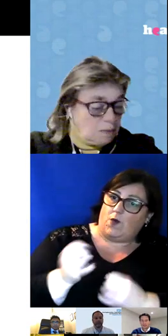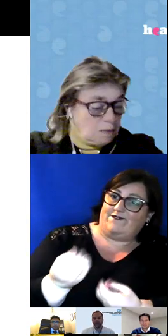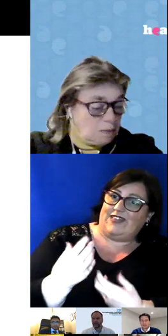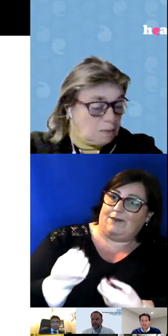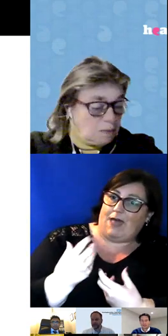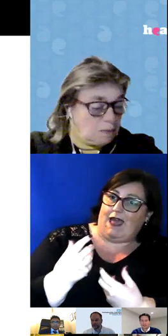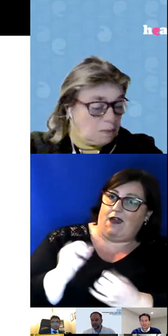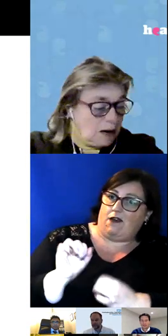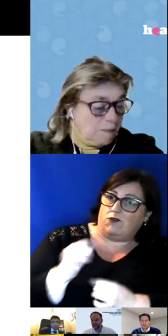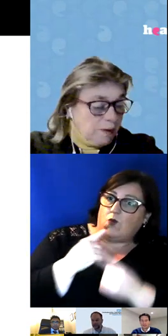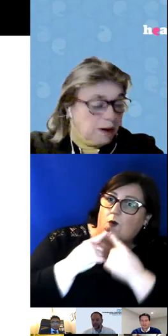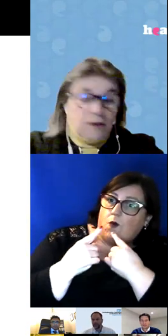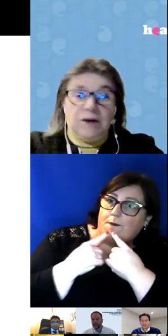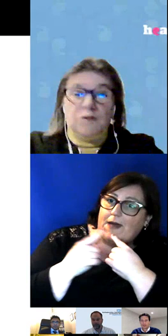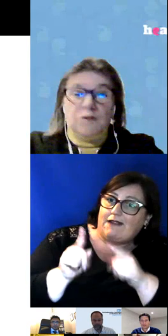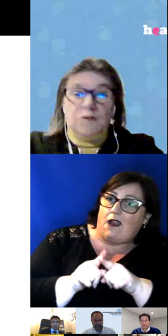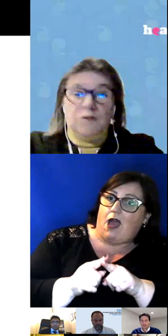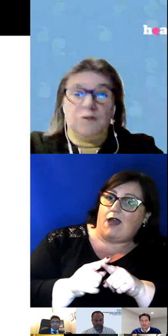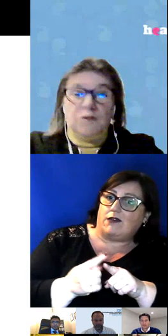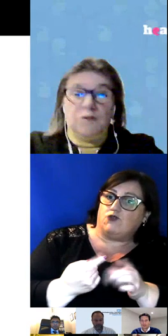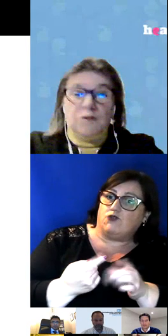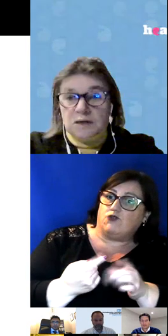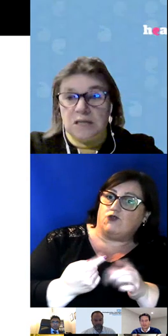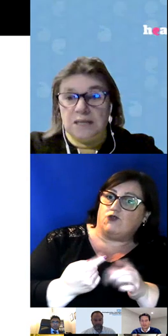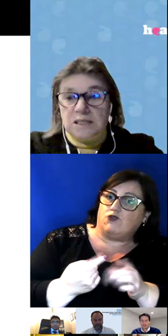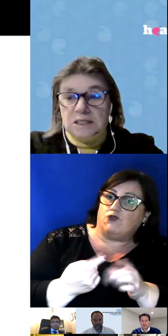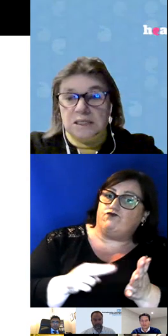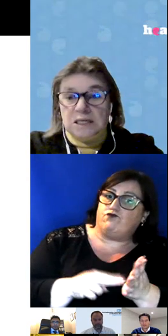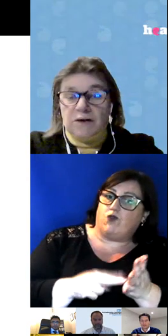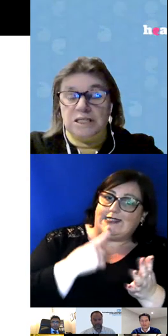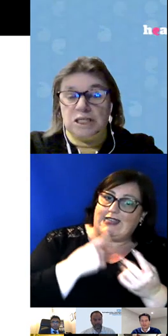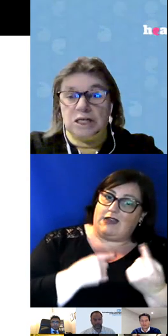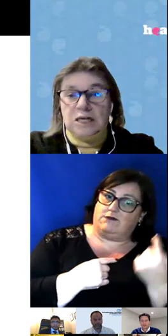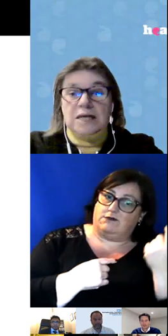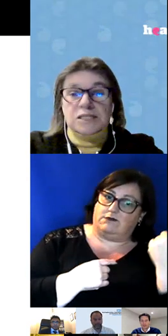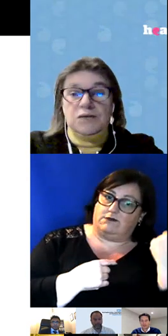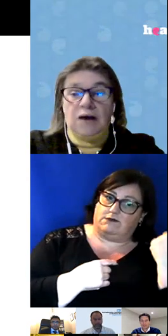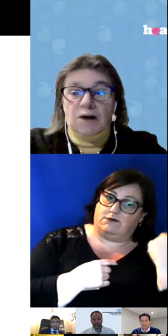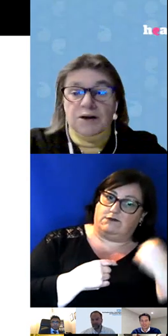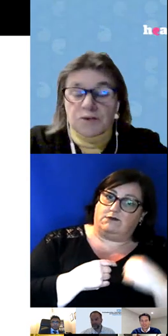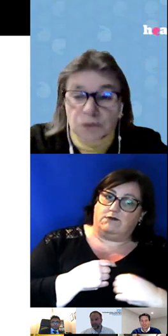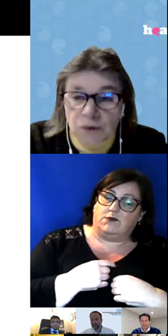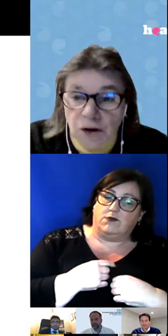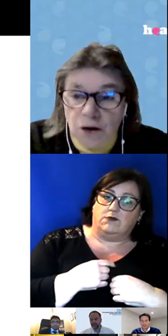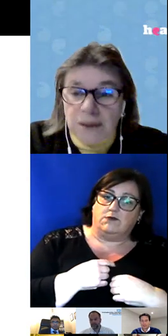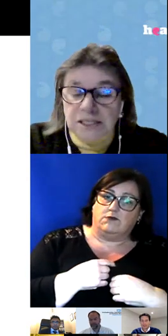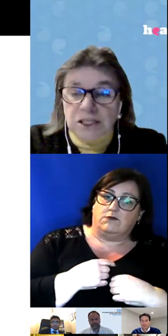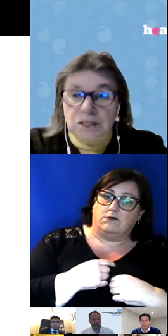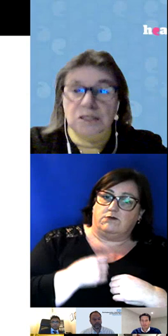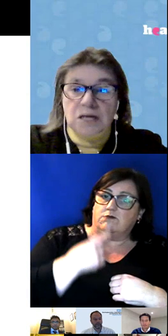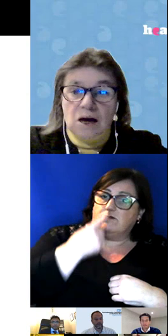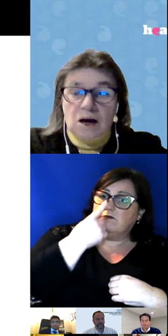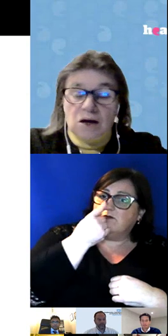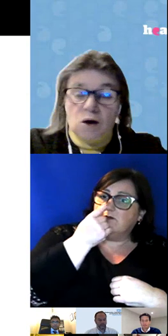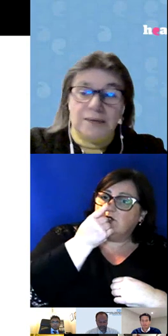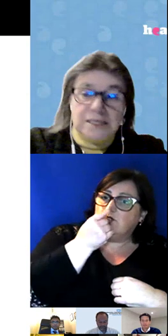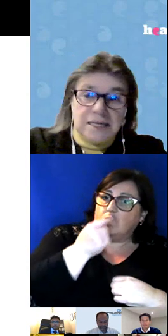said at the beginning, these will be taken into consideration. Yes, you can write your